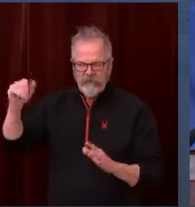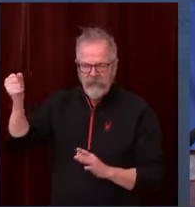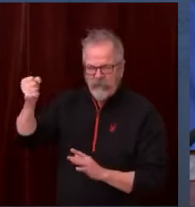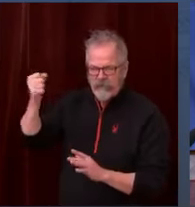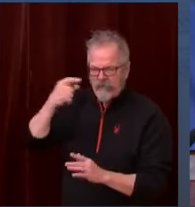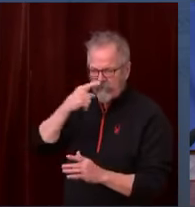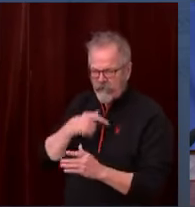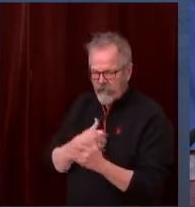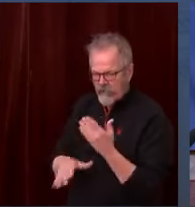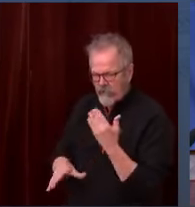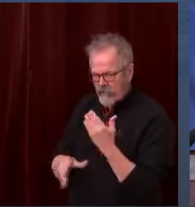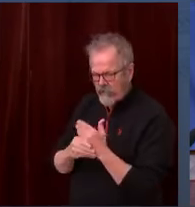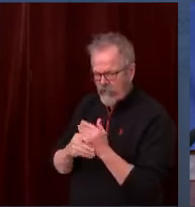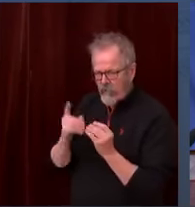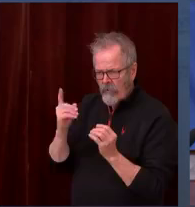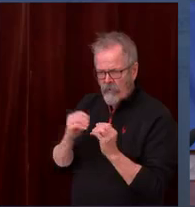how